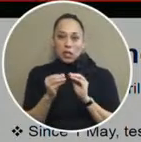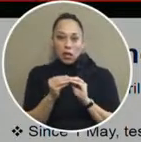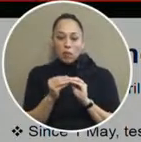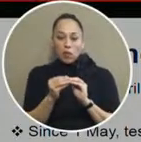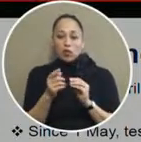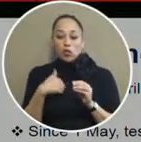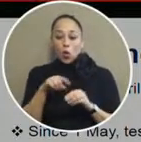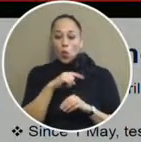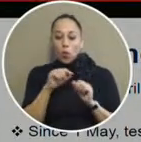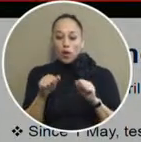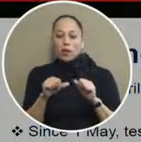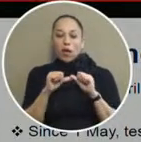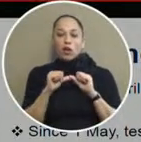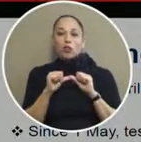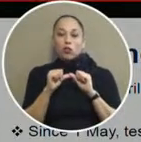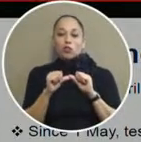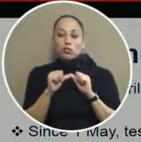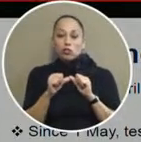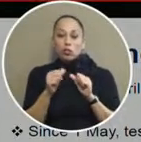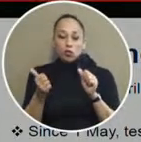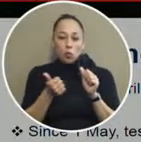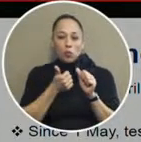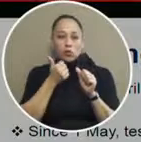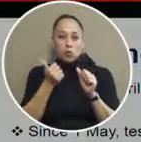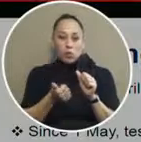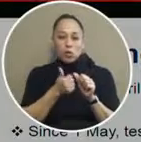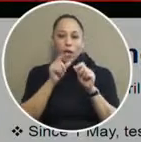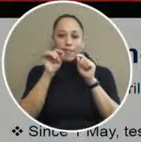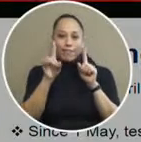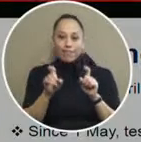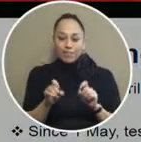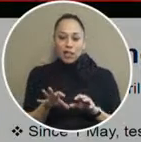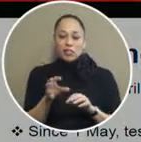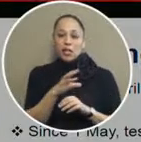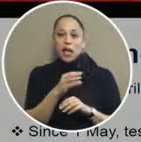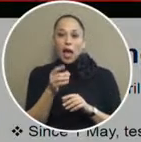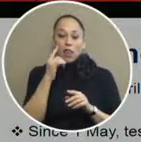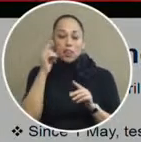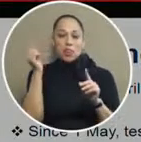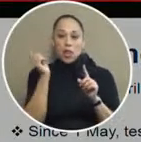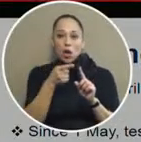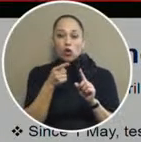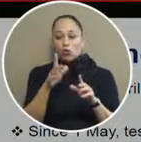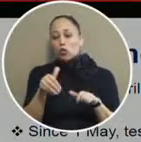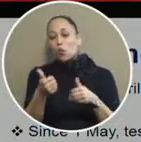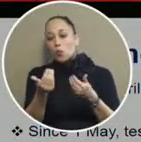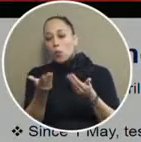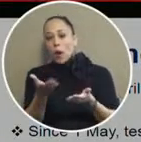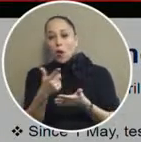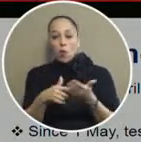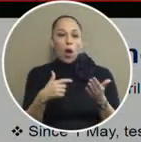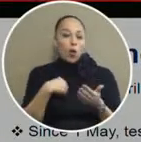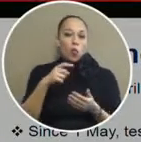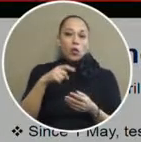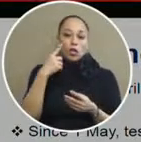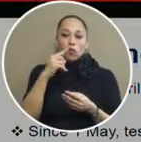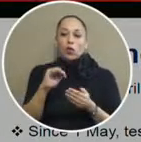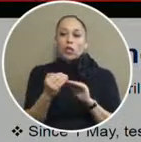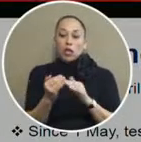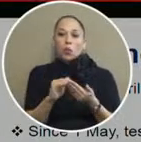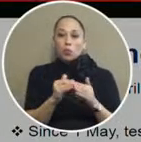that we continue to pursue our testing and our goals to provide what we need to the